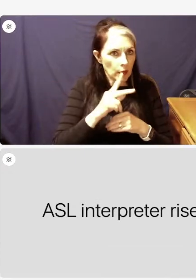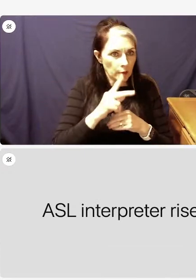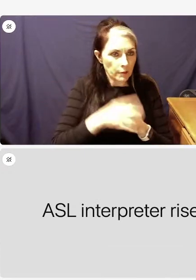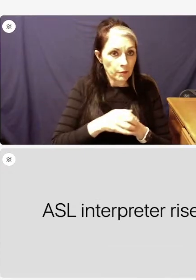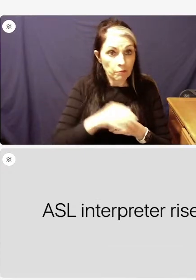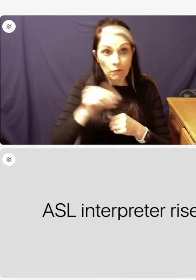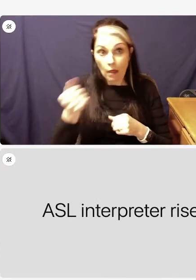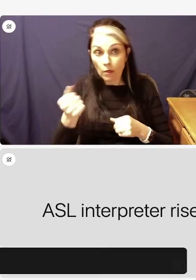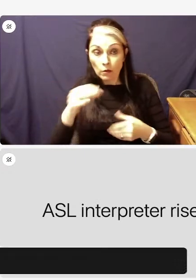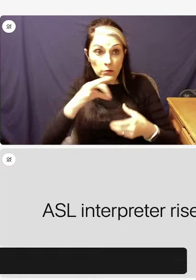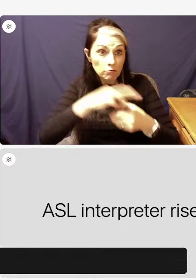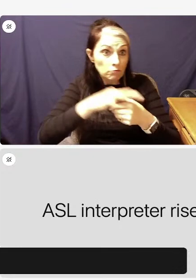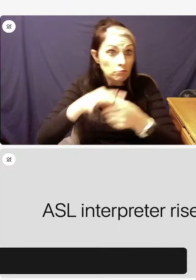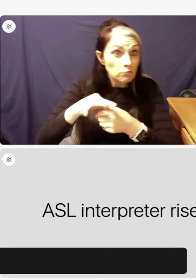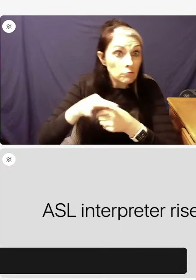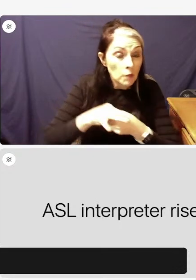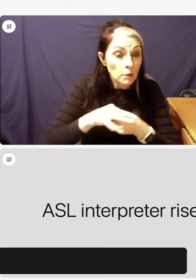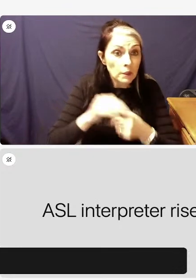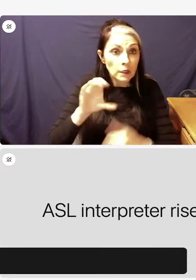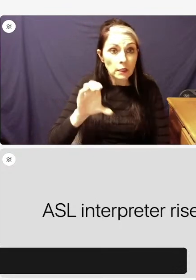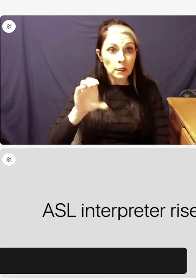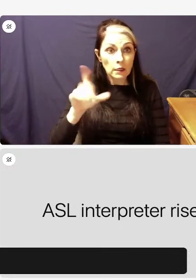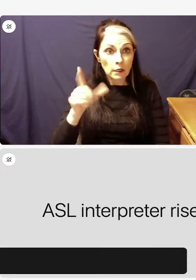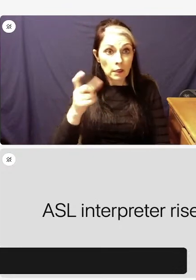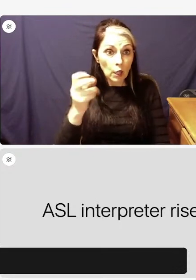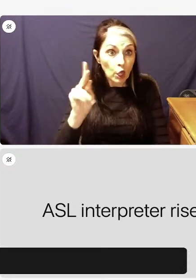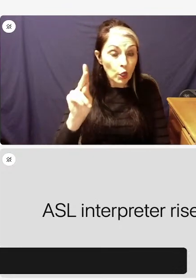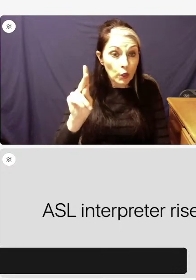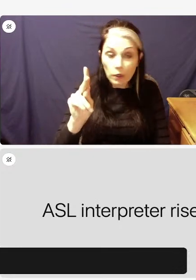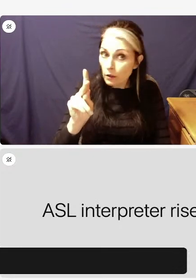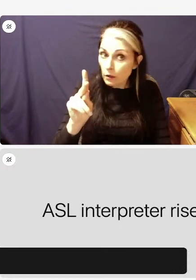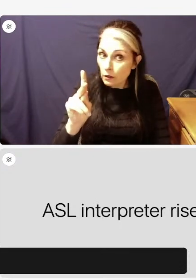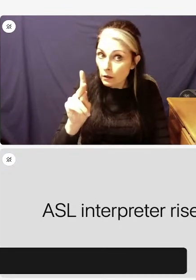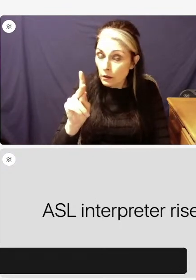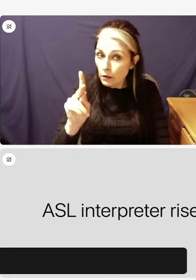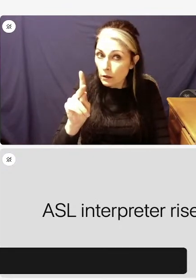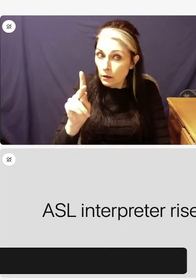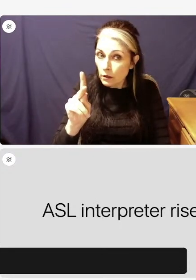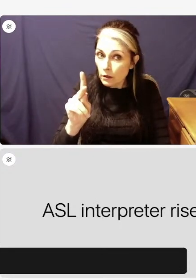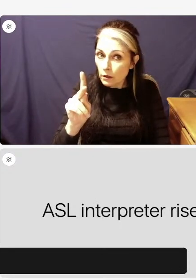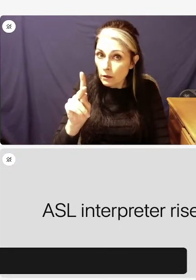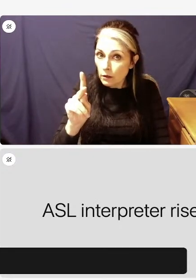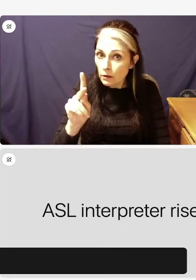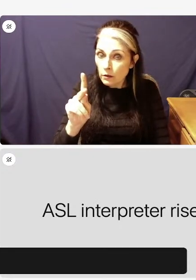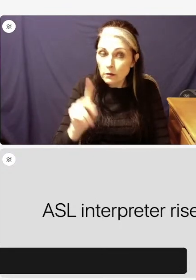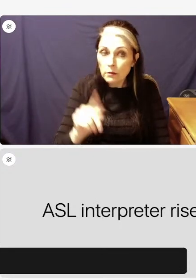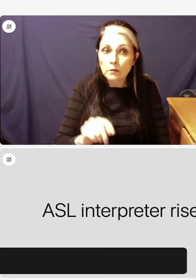any other nominations for clerk i'd like no one more than pretty far